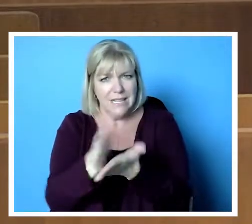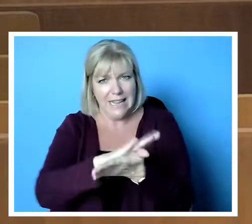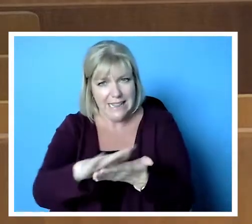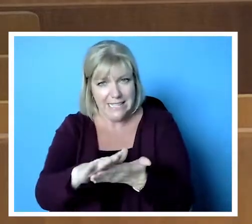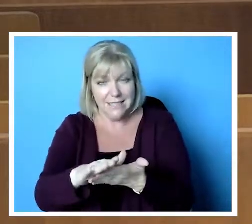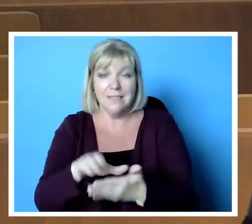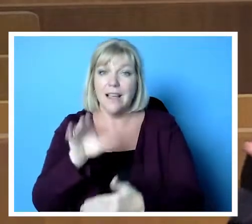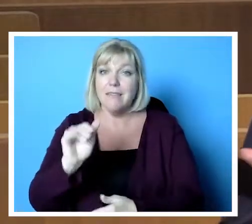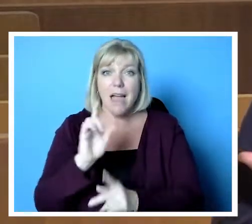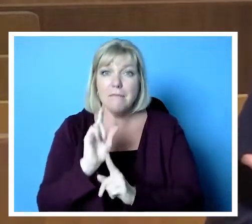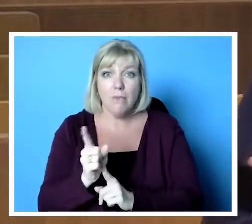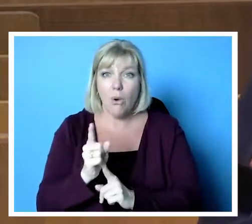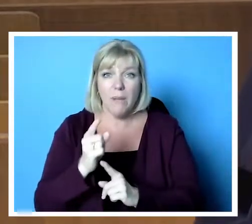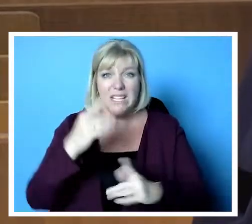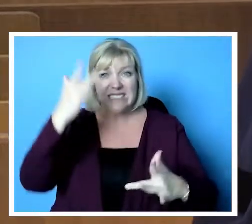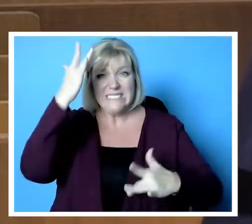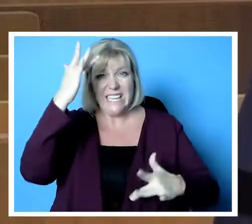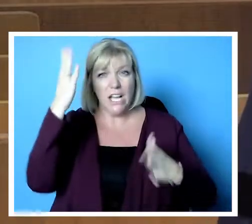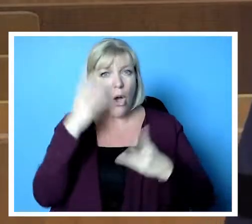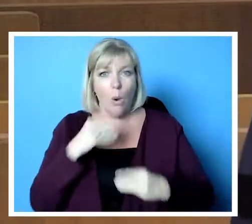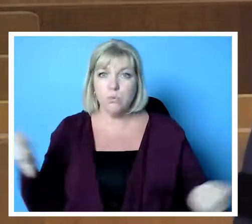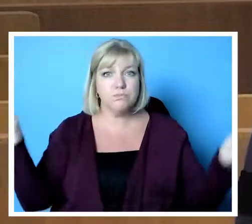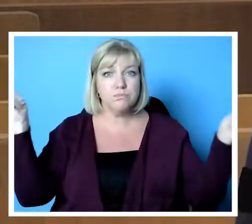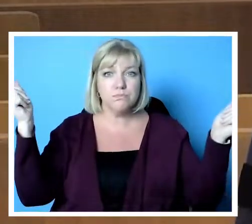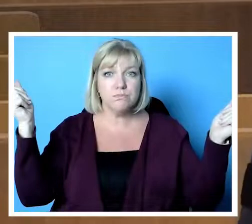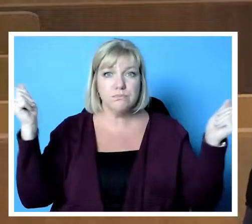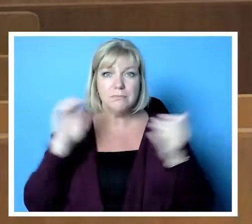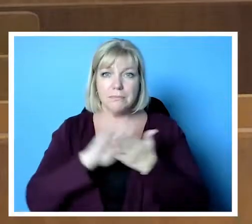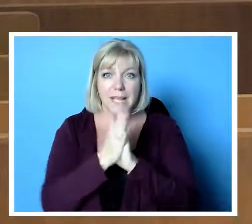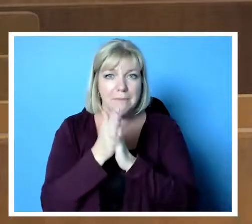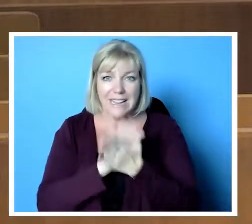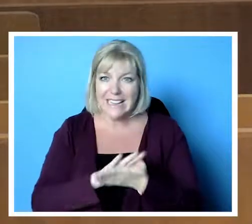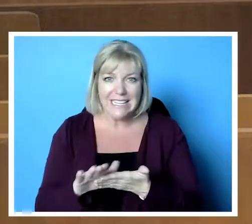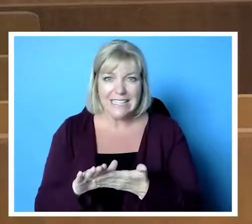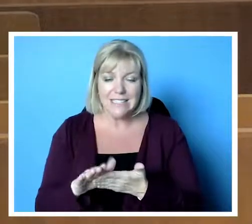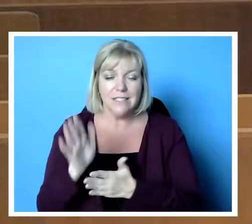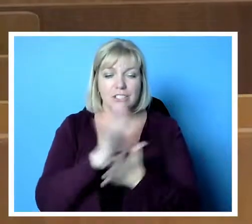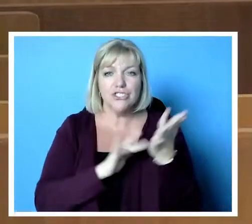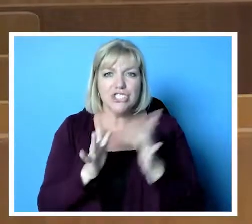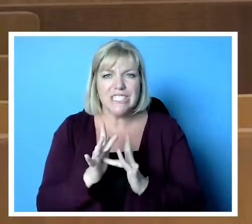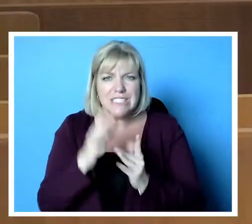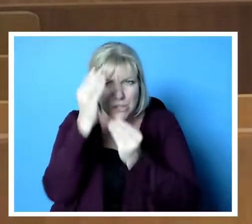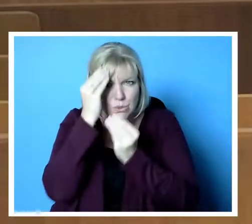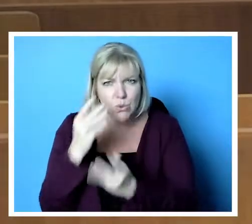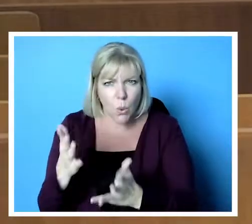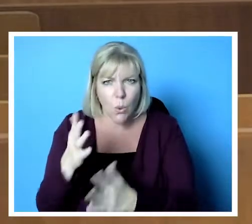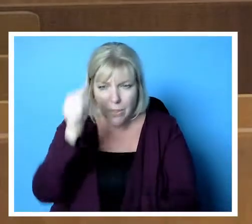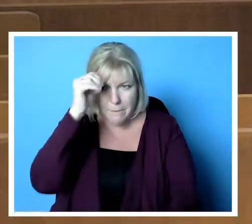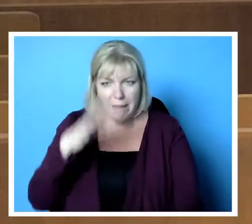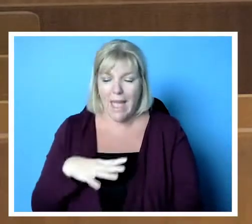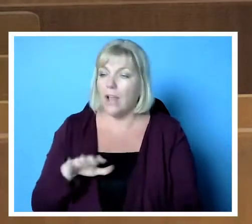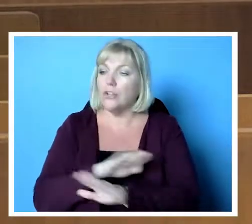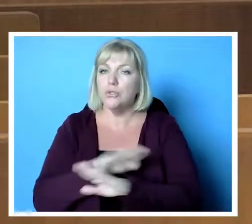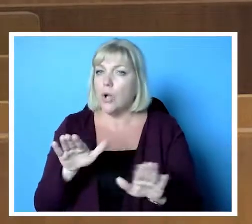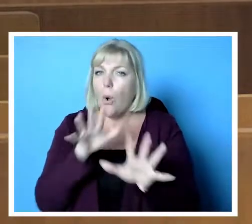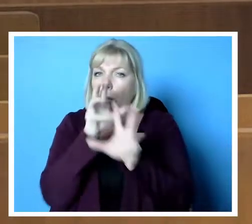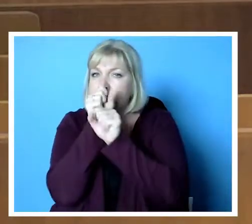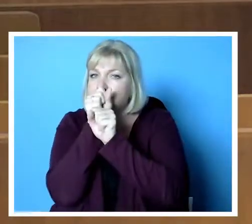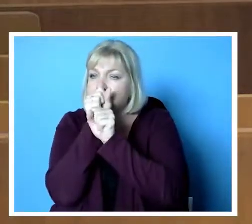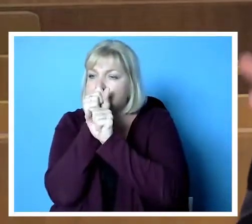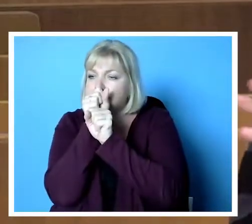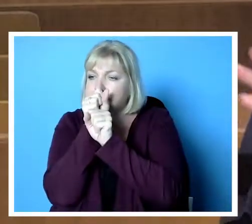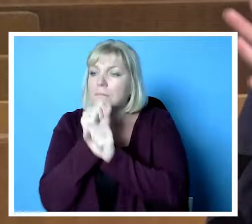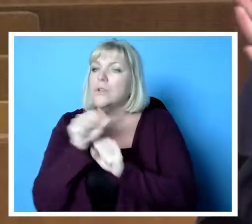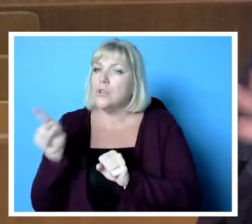Immediately, his leprosy was cleaned. Then Jesus said to him, see that you say nothing to anyone, but go